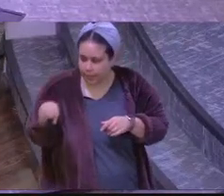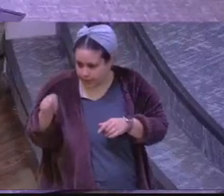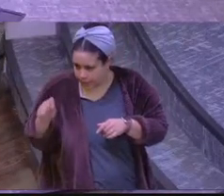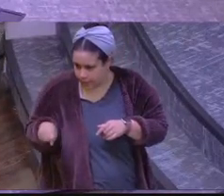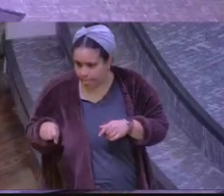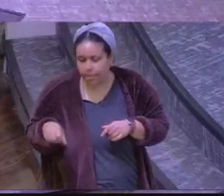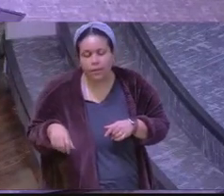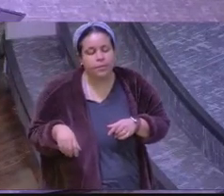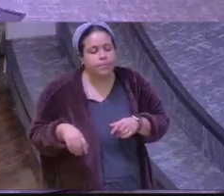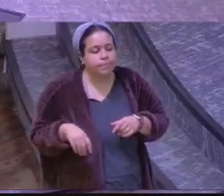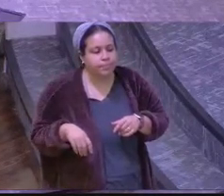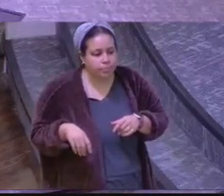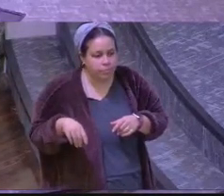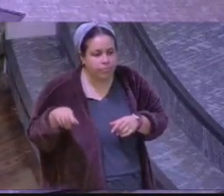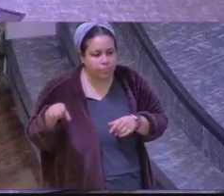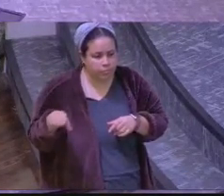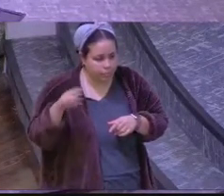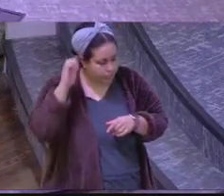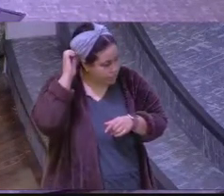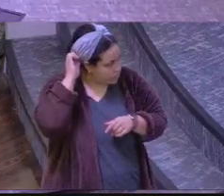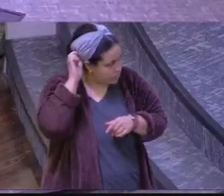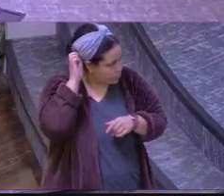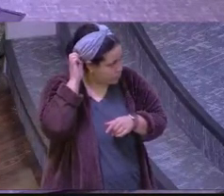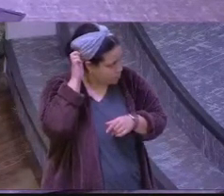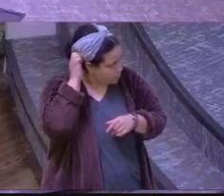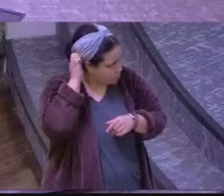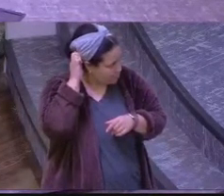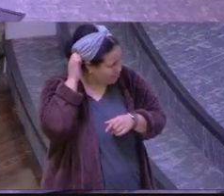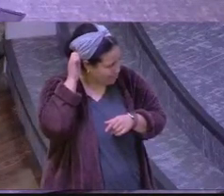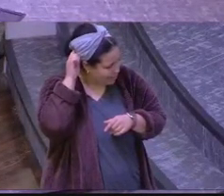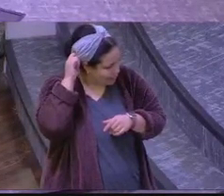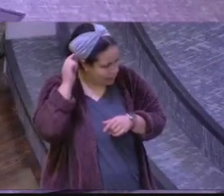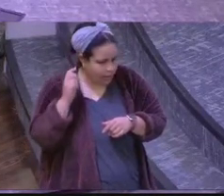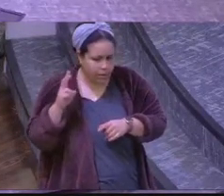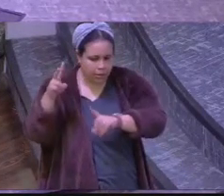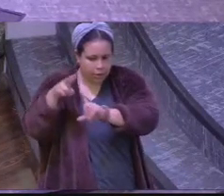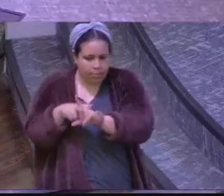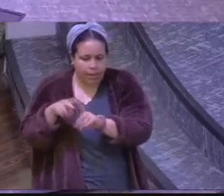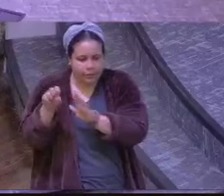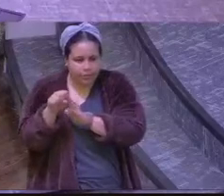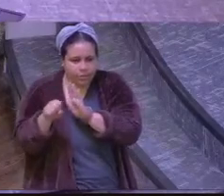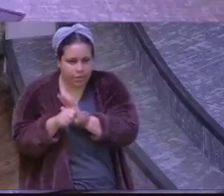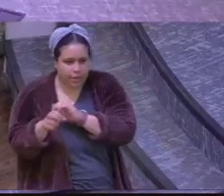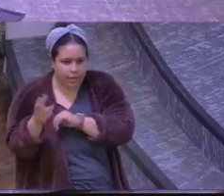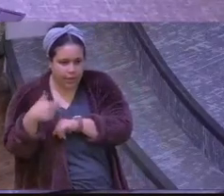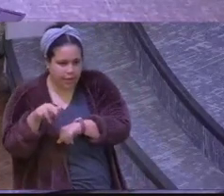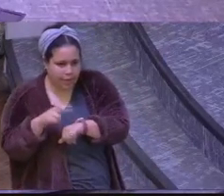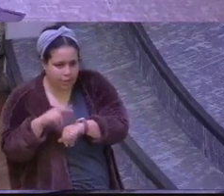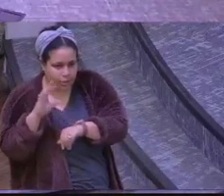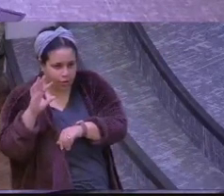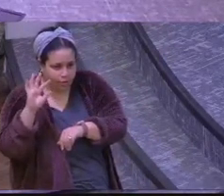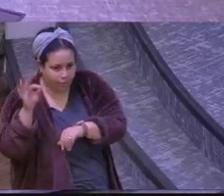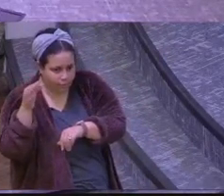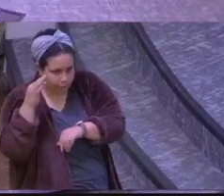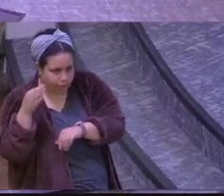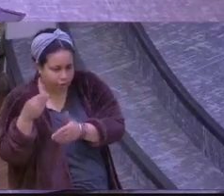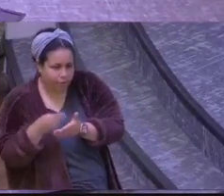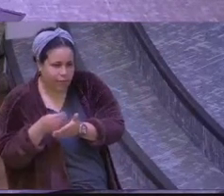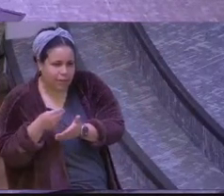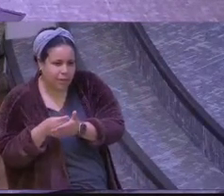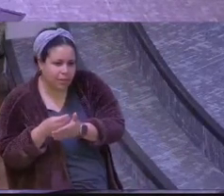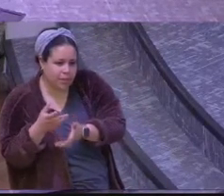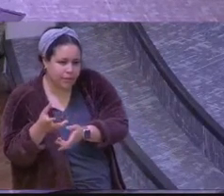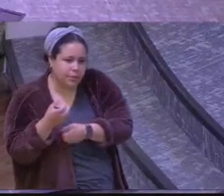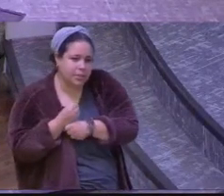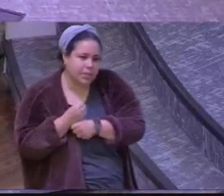we received... they were applying for some state, national, federal funding, I believe, Dr. Hooker, and they actually received